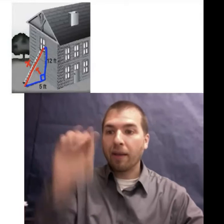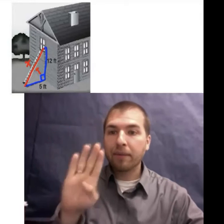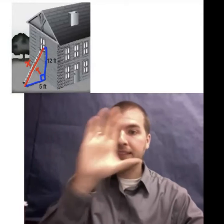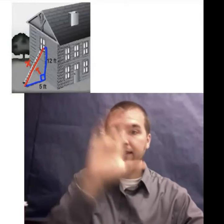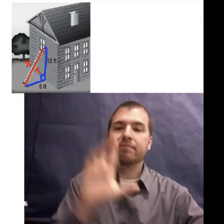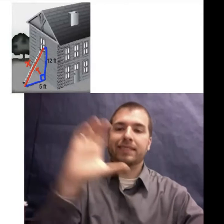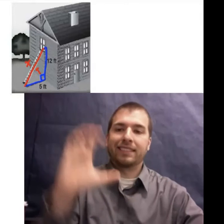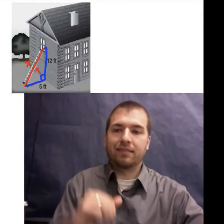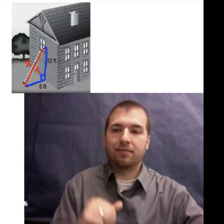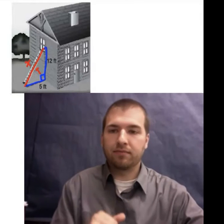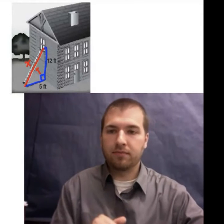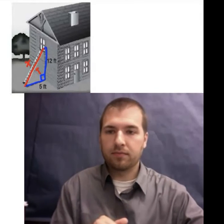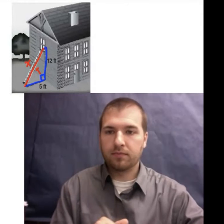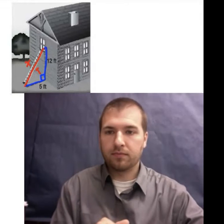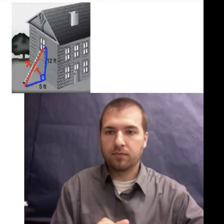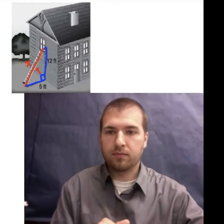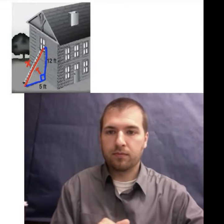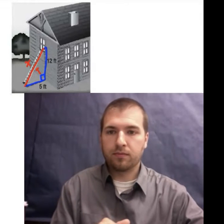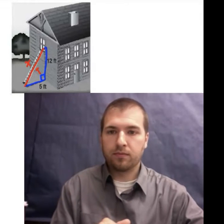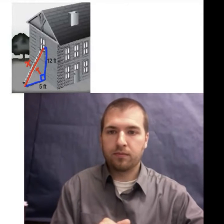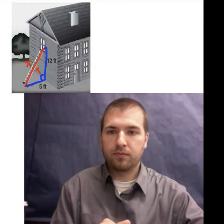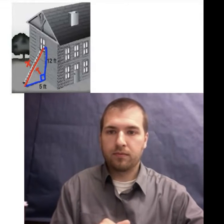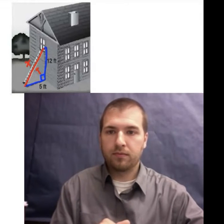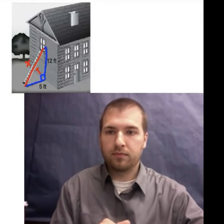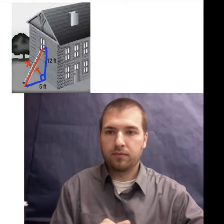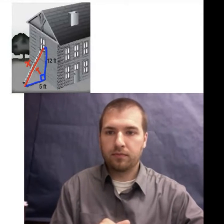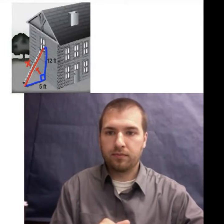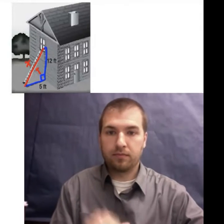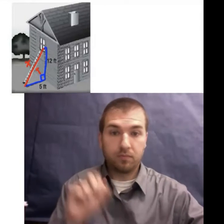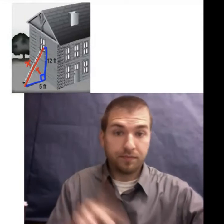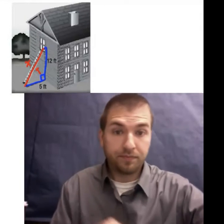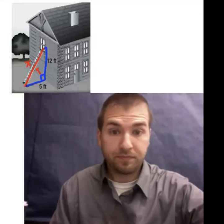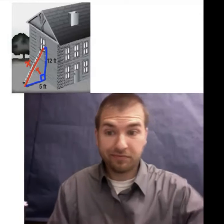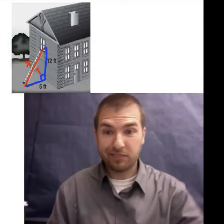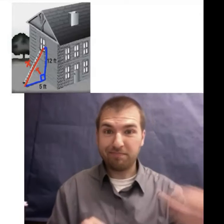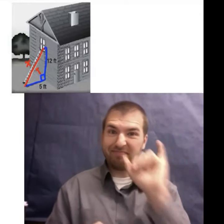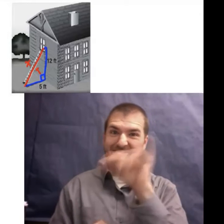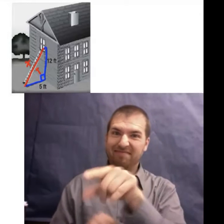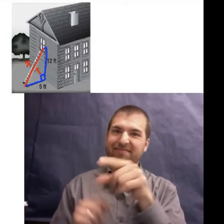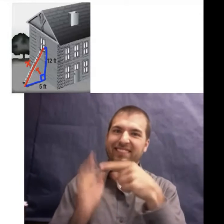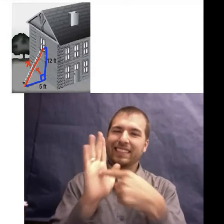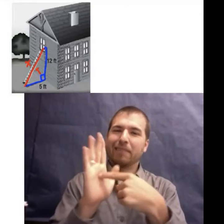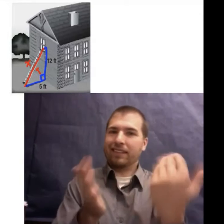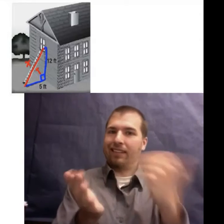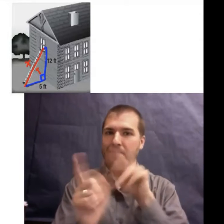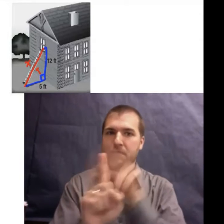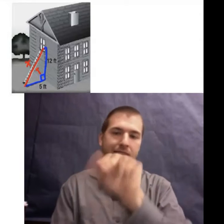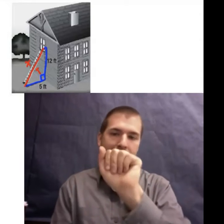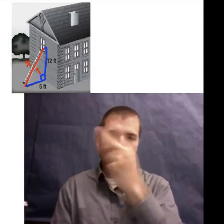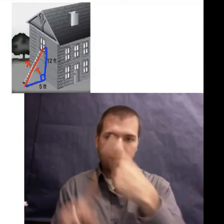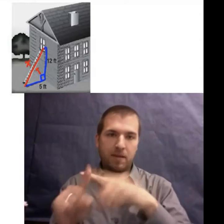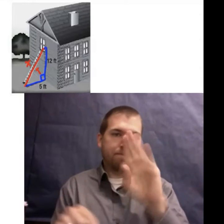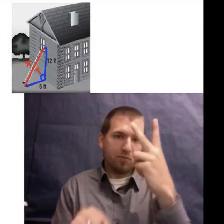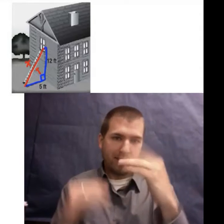13. So that'll be option number C, or letter C. Alright? So that's